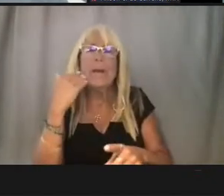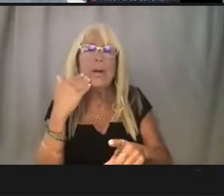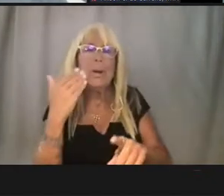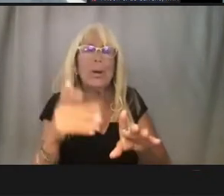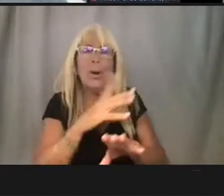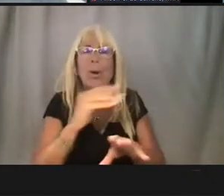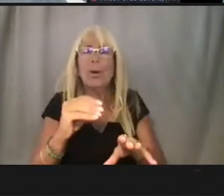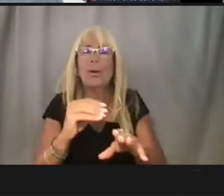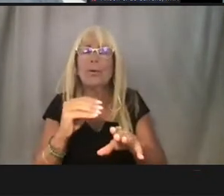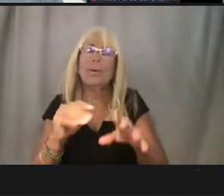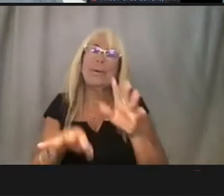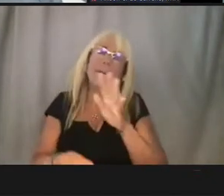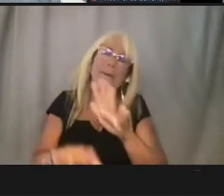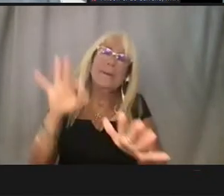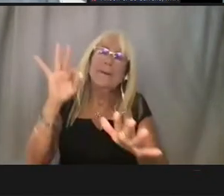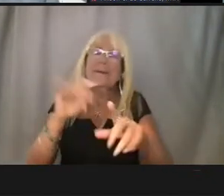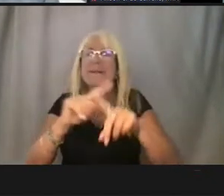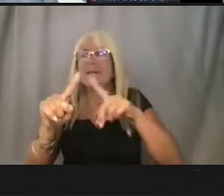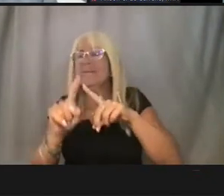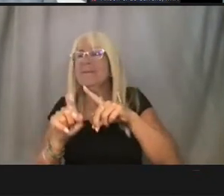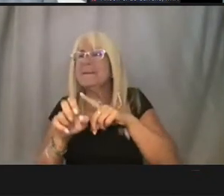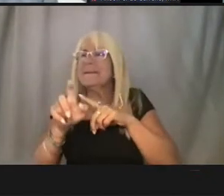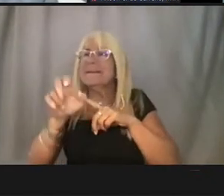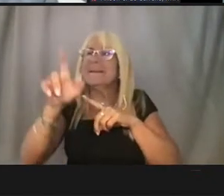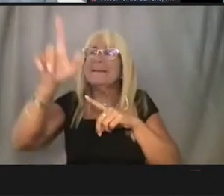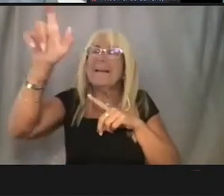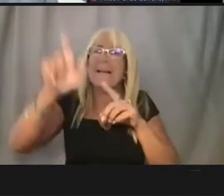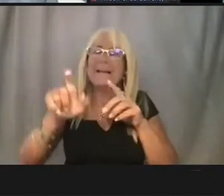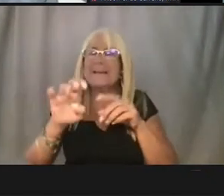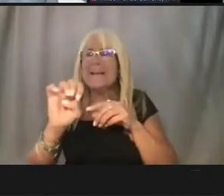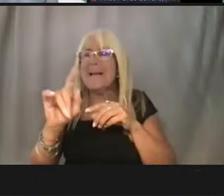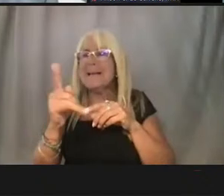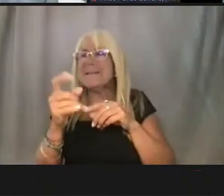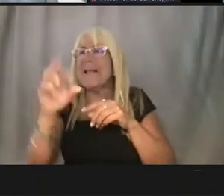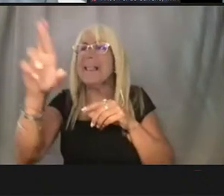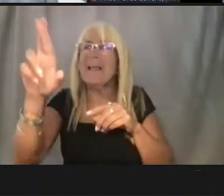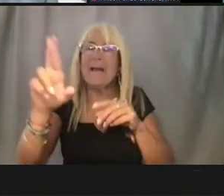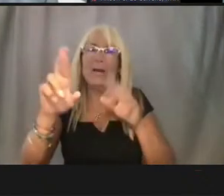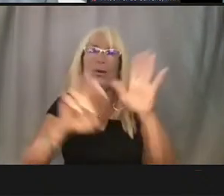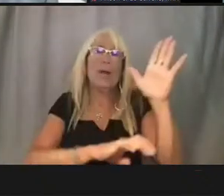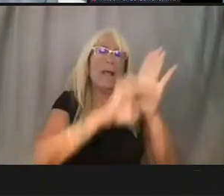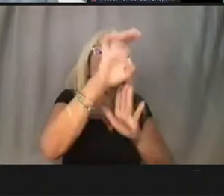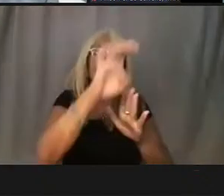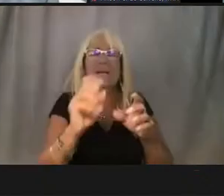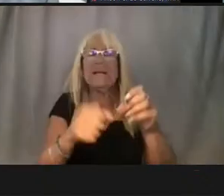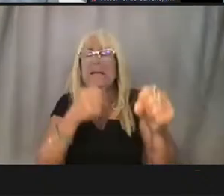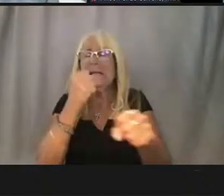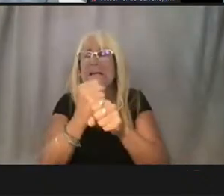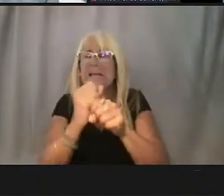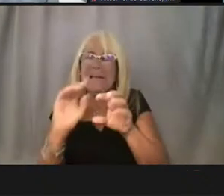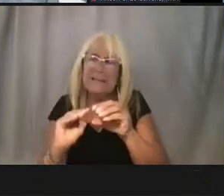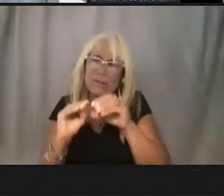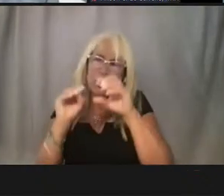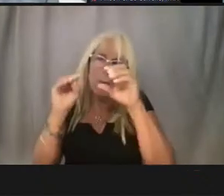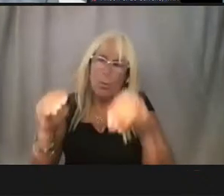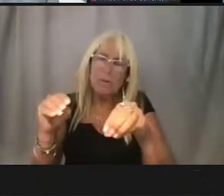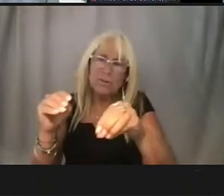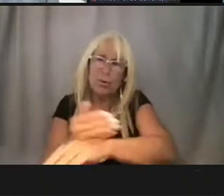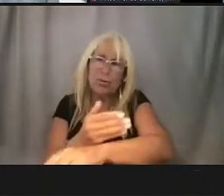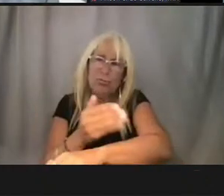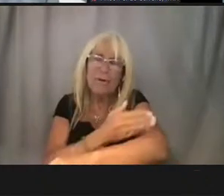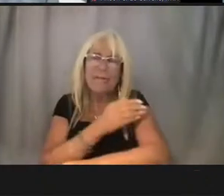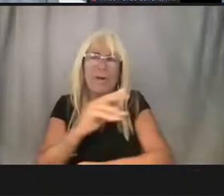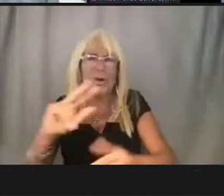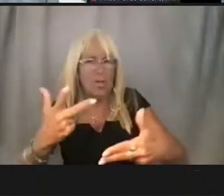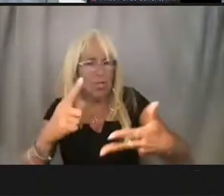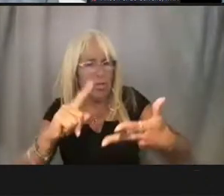select stairs and escalators and other improvements will take years to install and renovate my third point is to respectfully ask